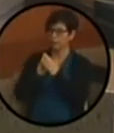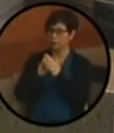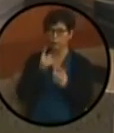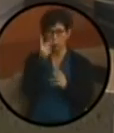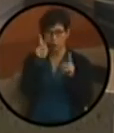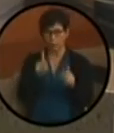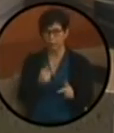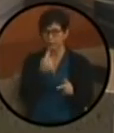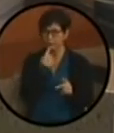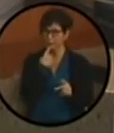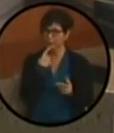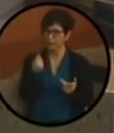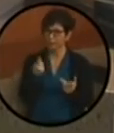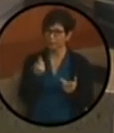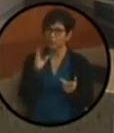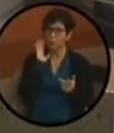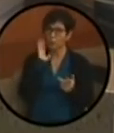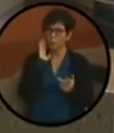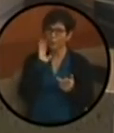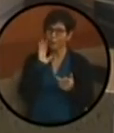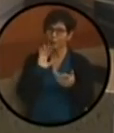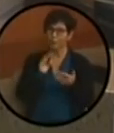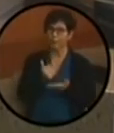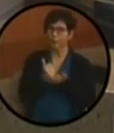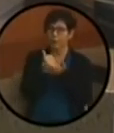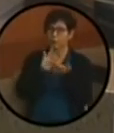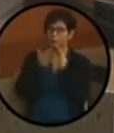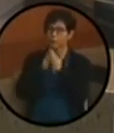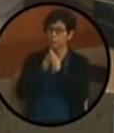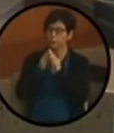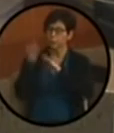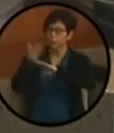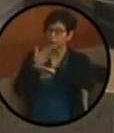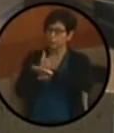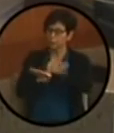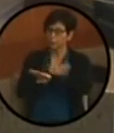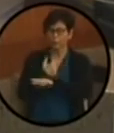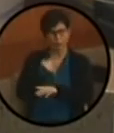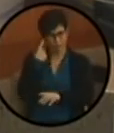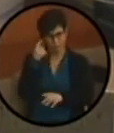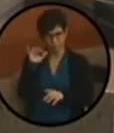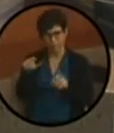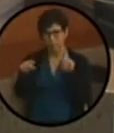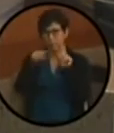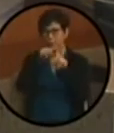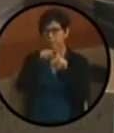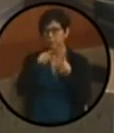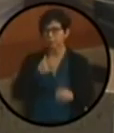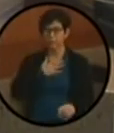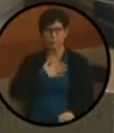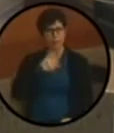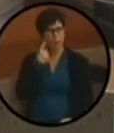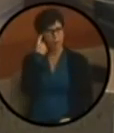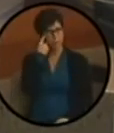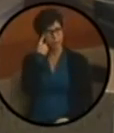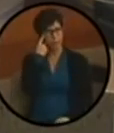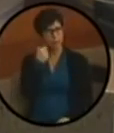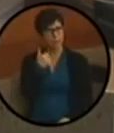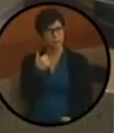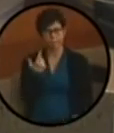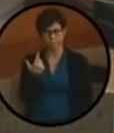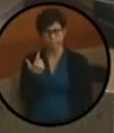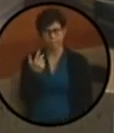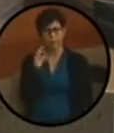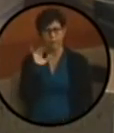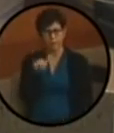a leg up specifically. And I think there's some real positiveness in that. So my thought was, I think it's good for this